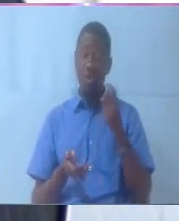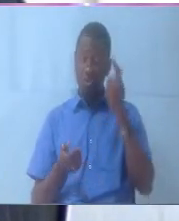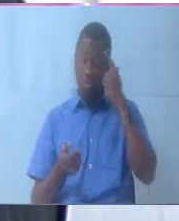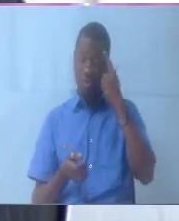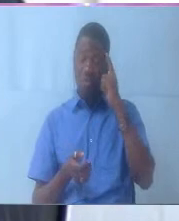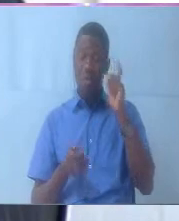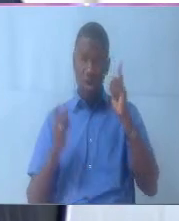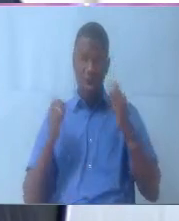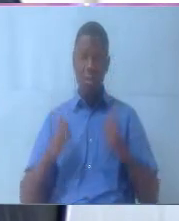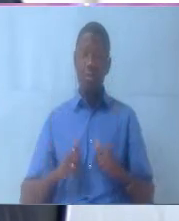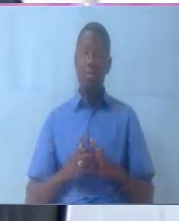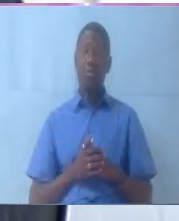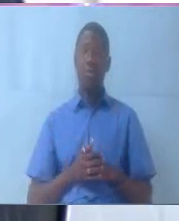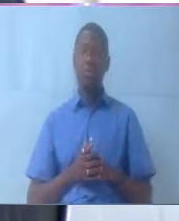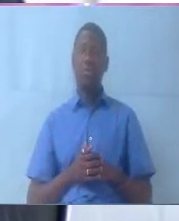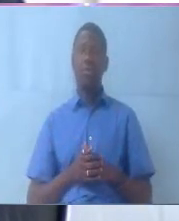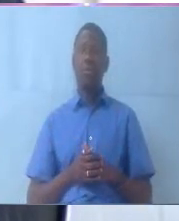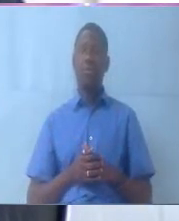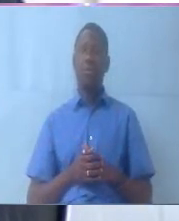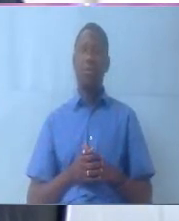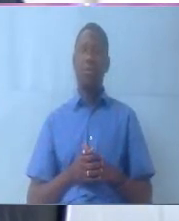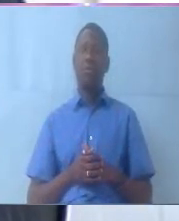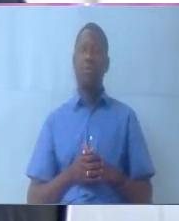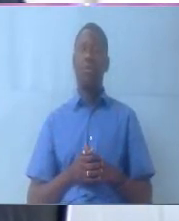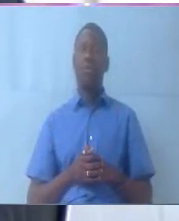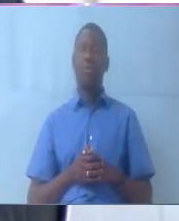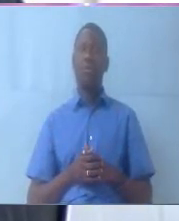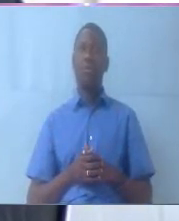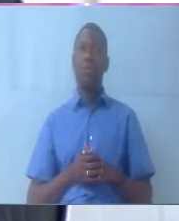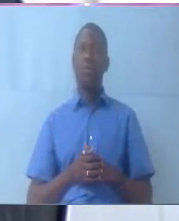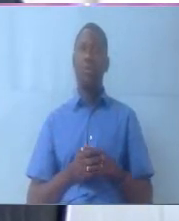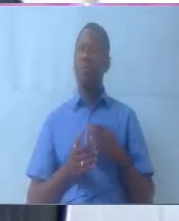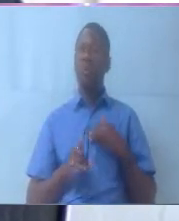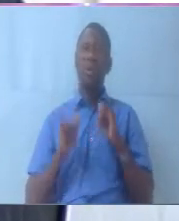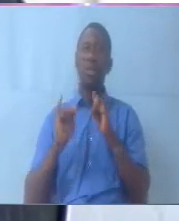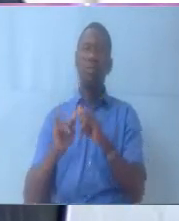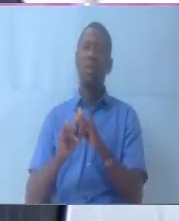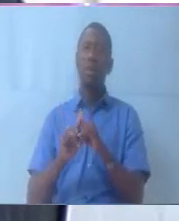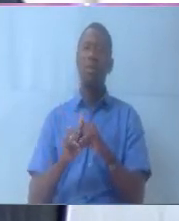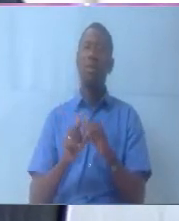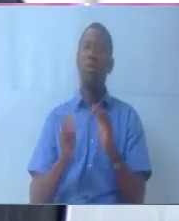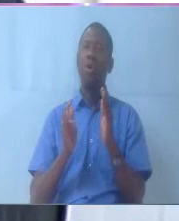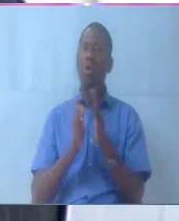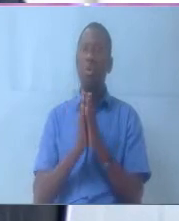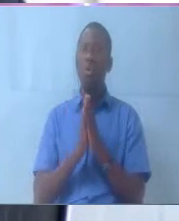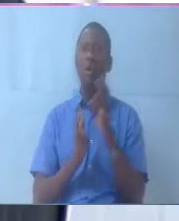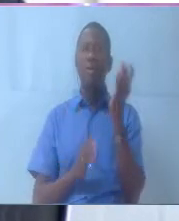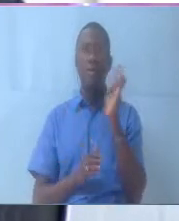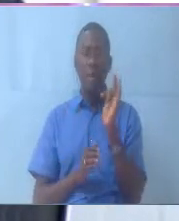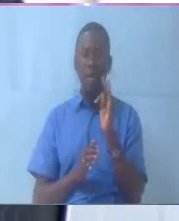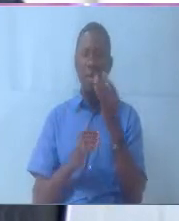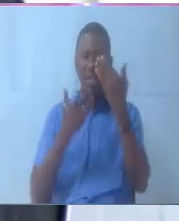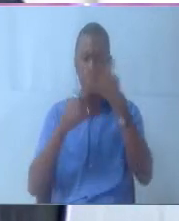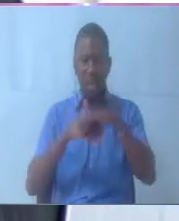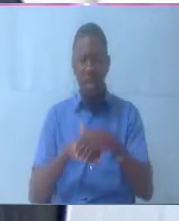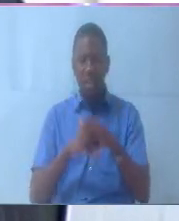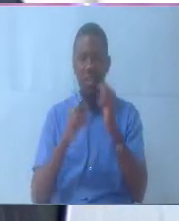caring. So then I spent the entire weekend there with my family.